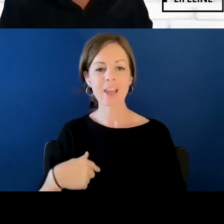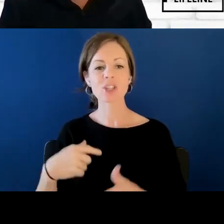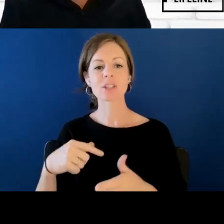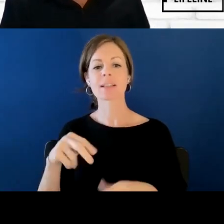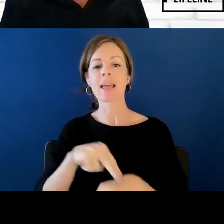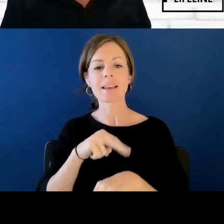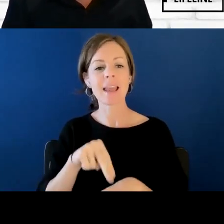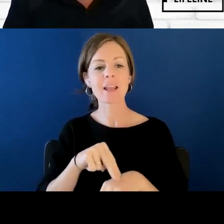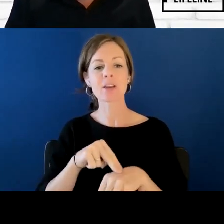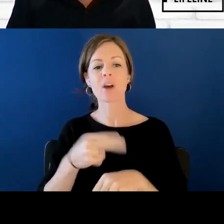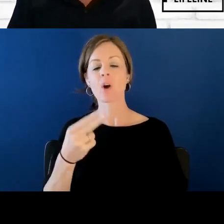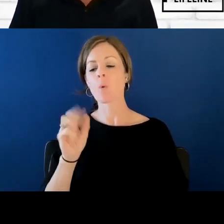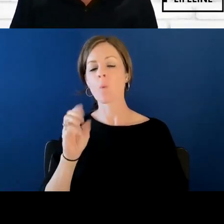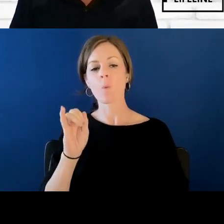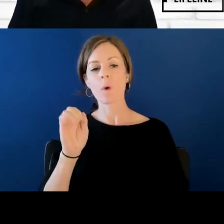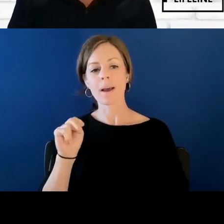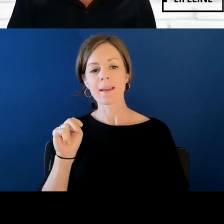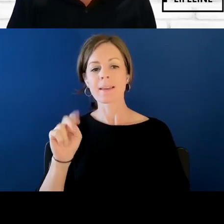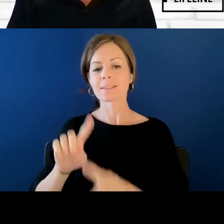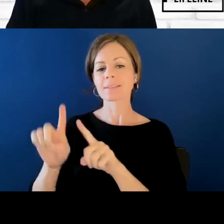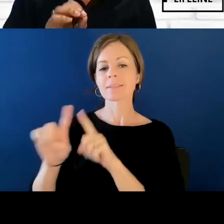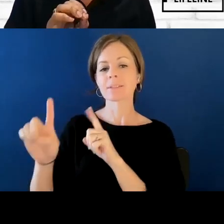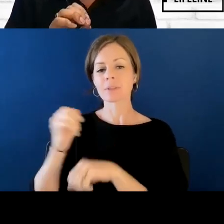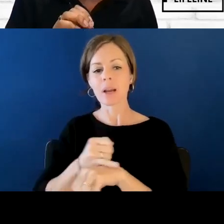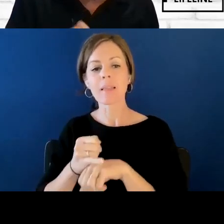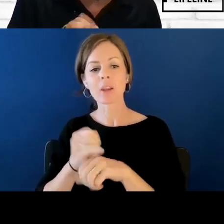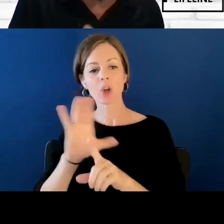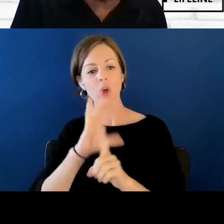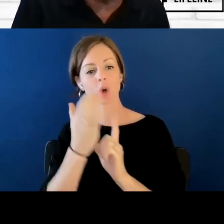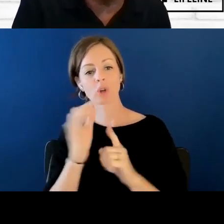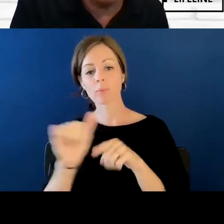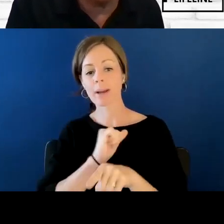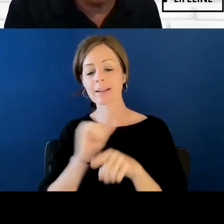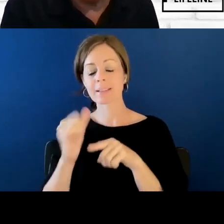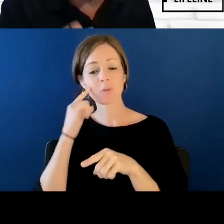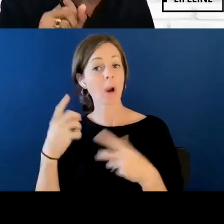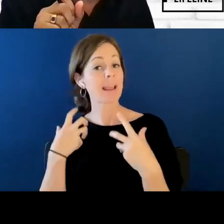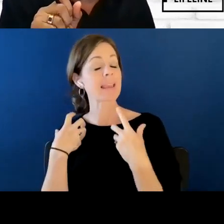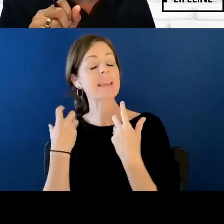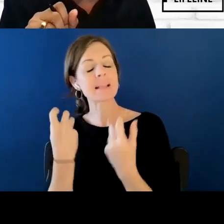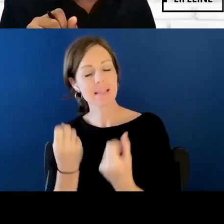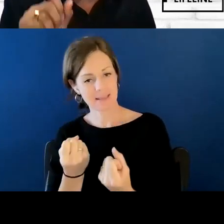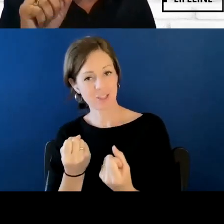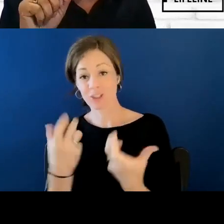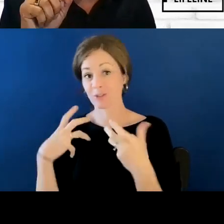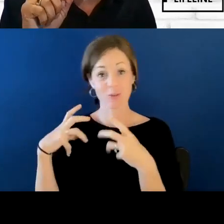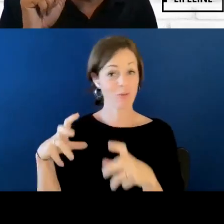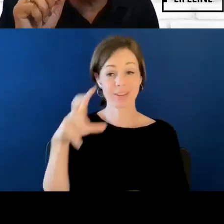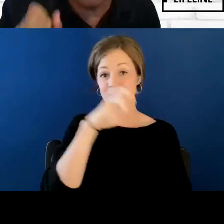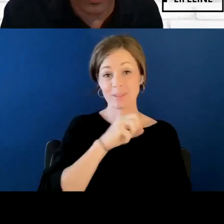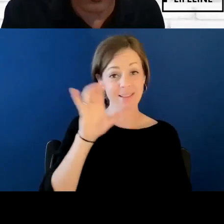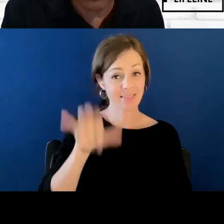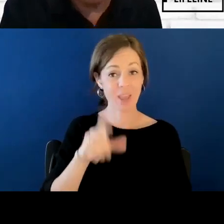and Pacific Islander cultural practices and healing. This is something that you really don't want to miss. And just giving you an update that this